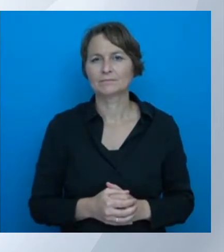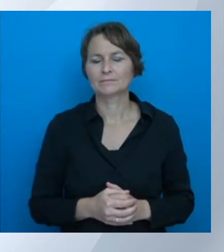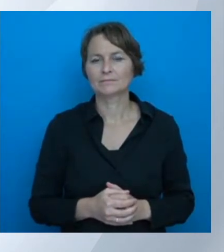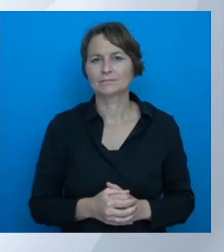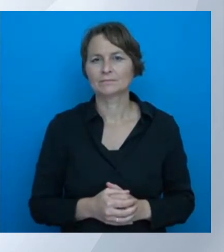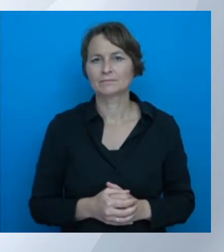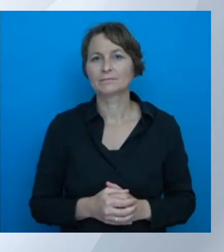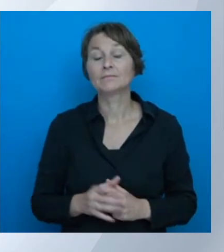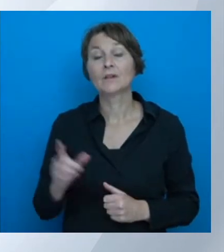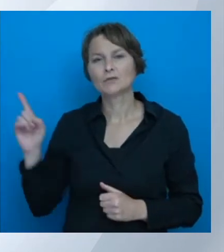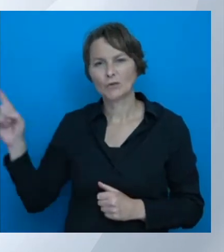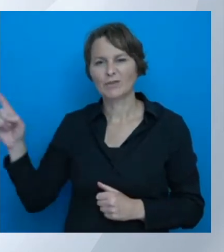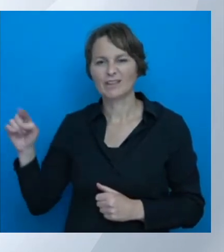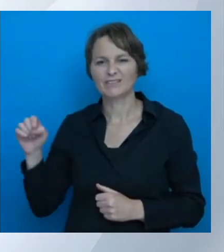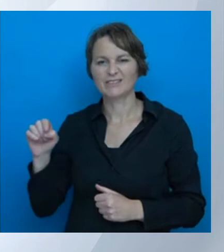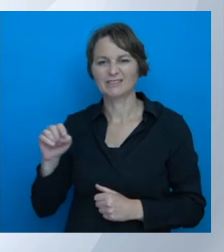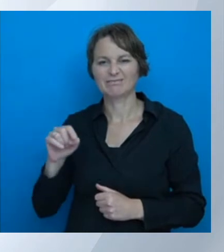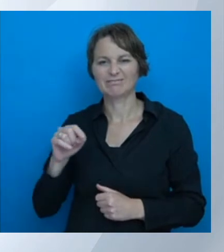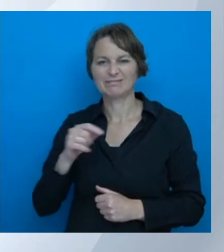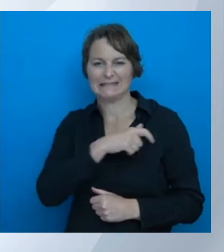state store.